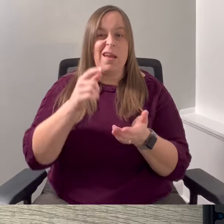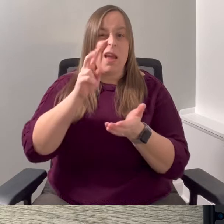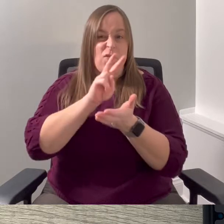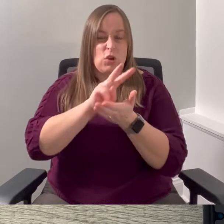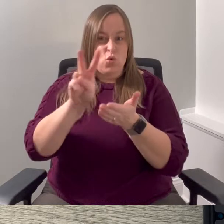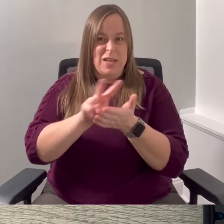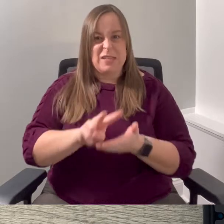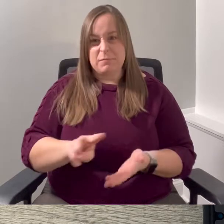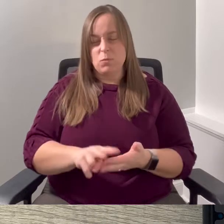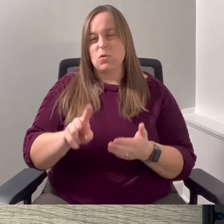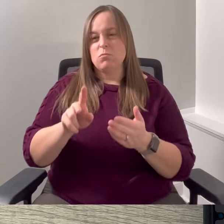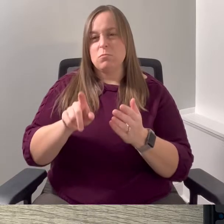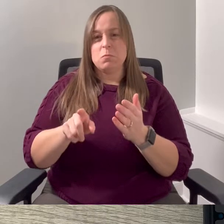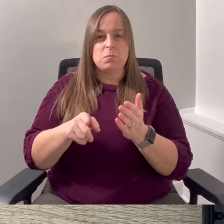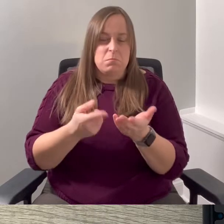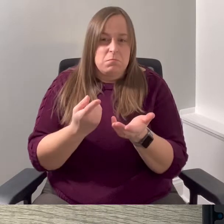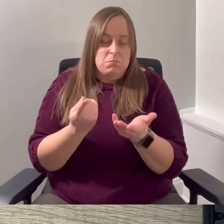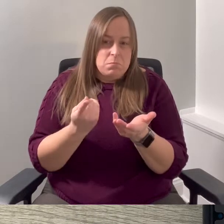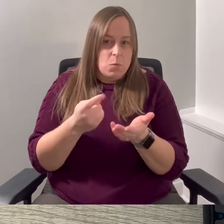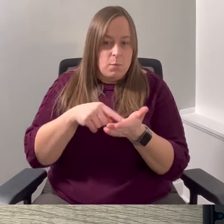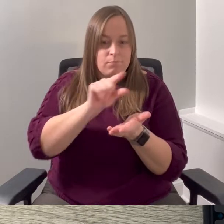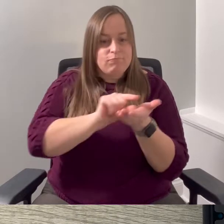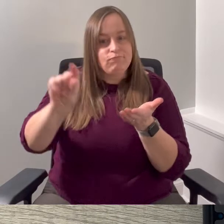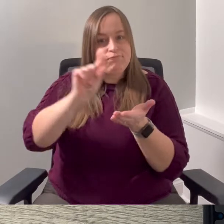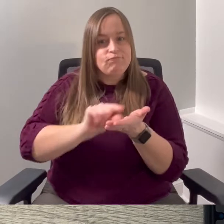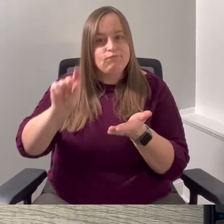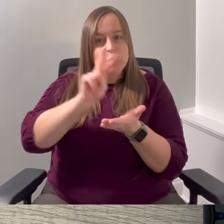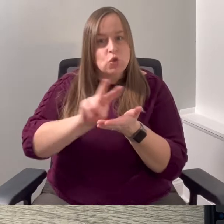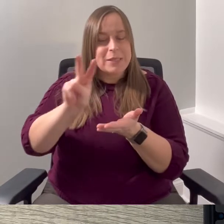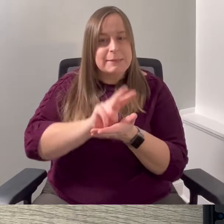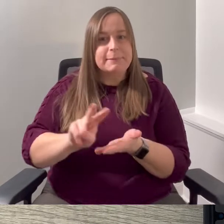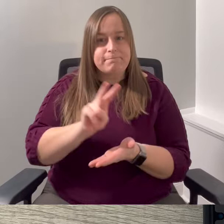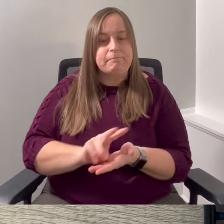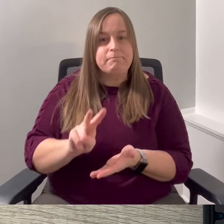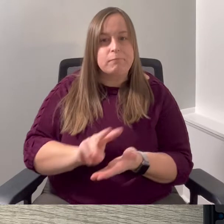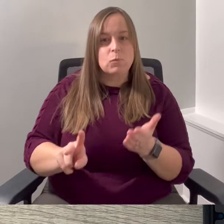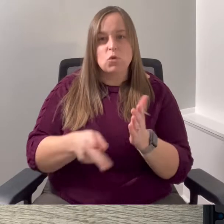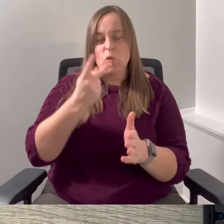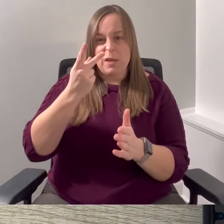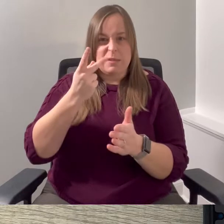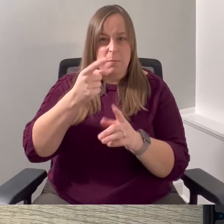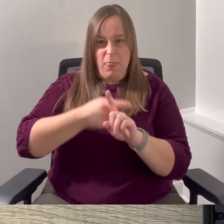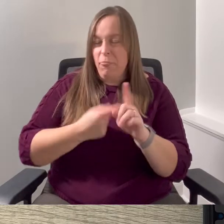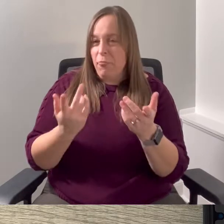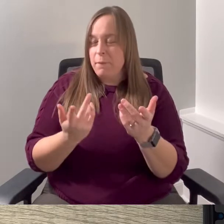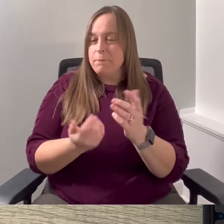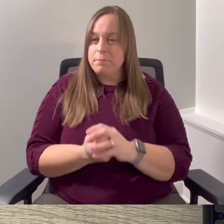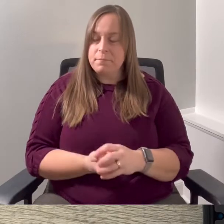month and we put our sinking fund money away every 2 weeks or twice a month